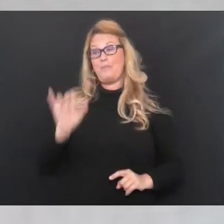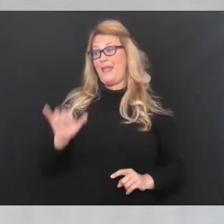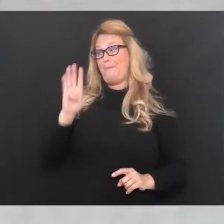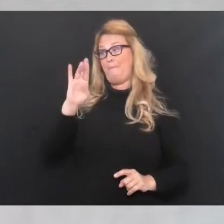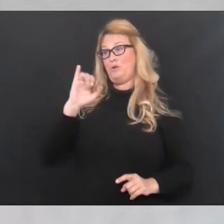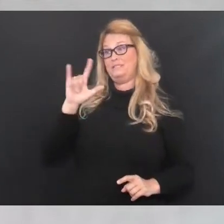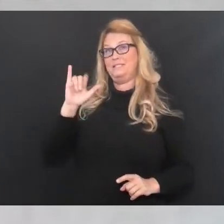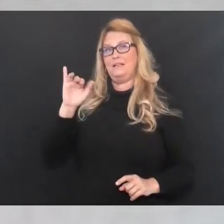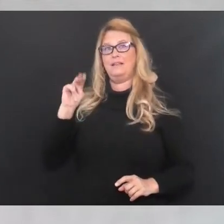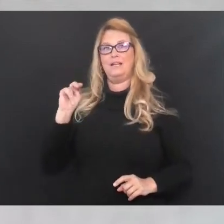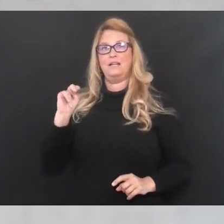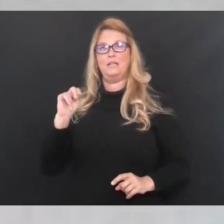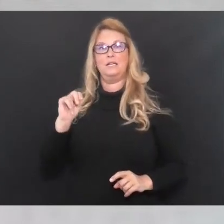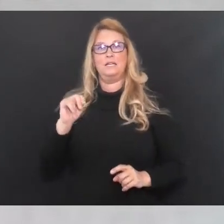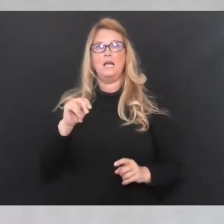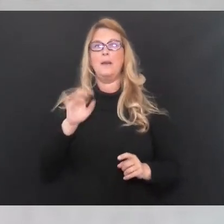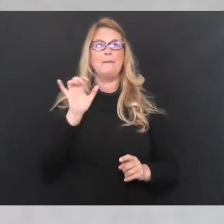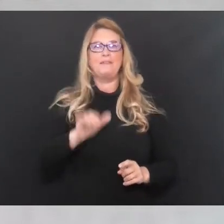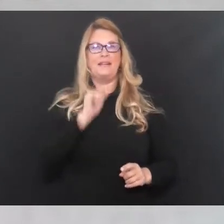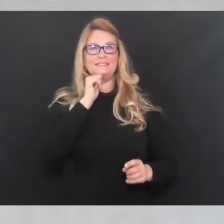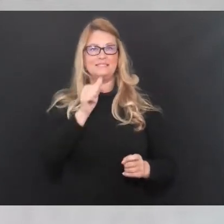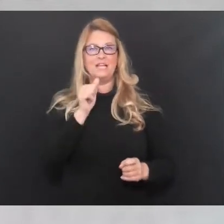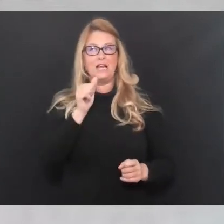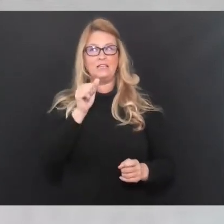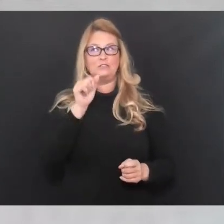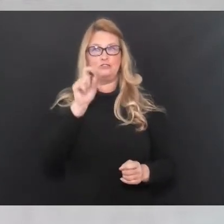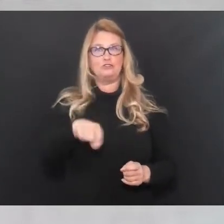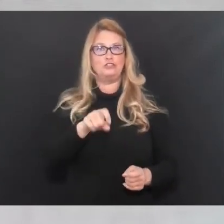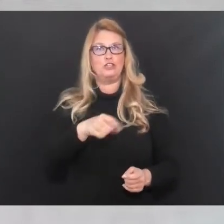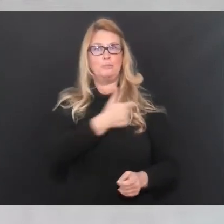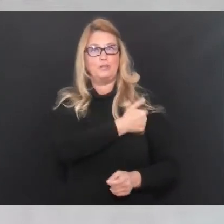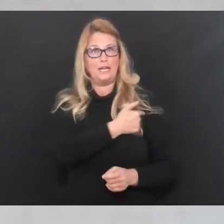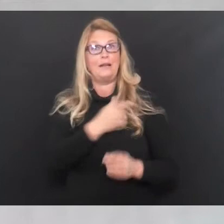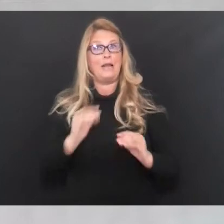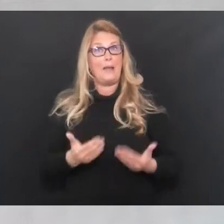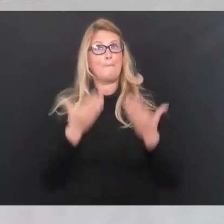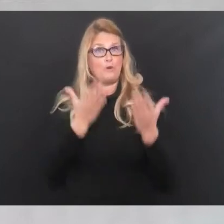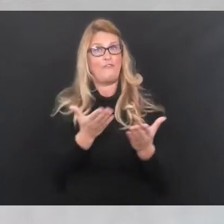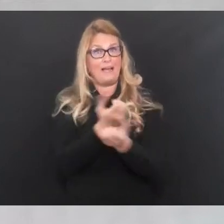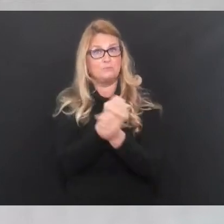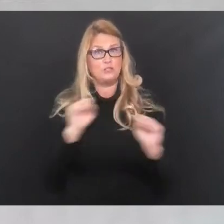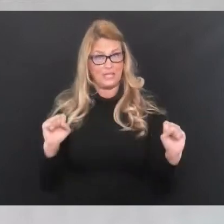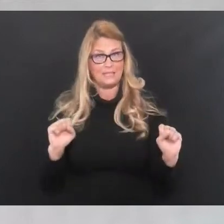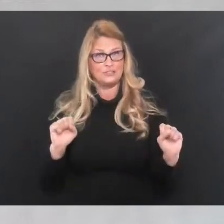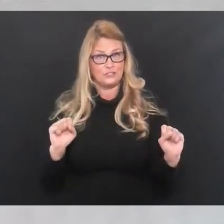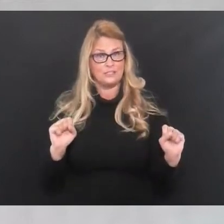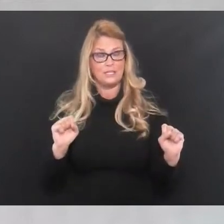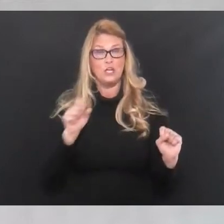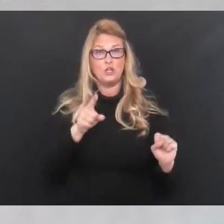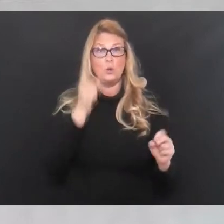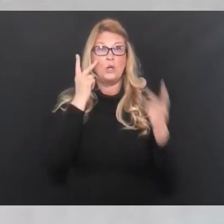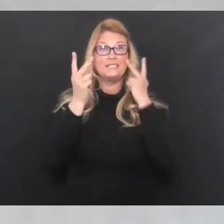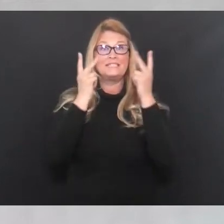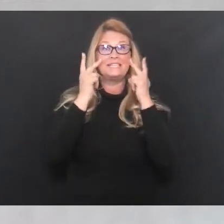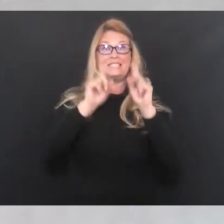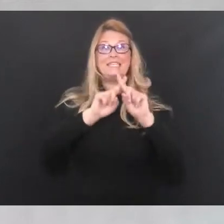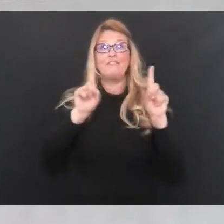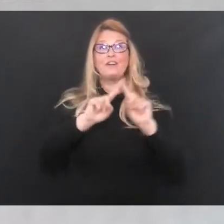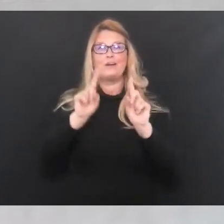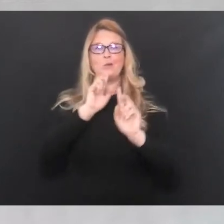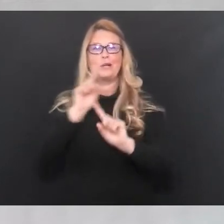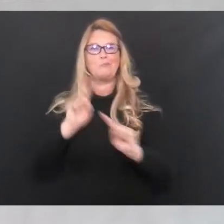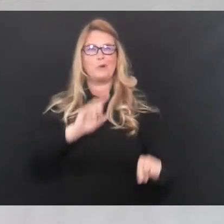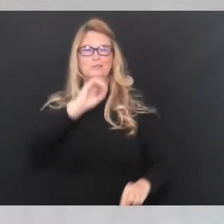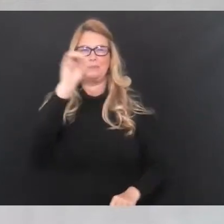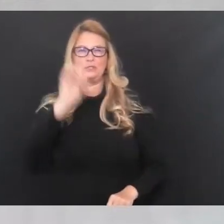not to say that you don't want to take the vaccines, because it does offer some protection. And you'll see different reports of percentage-wise, but it is